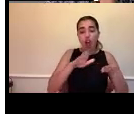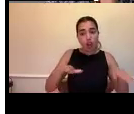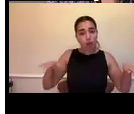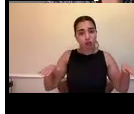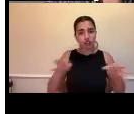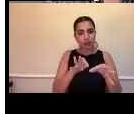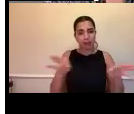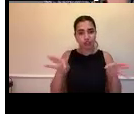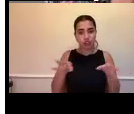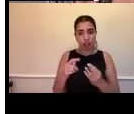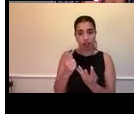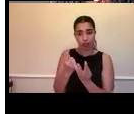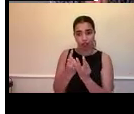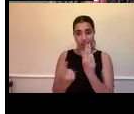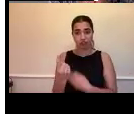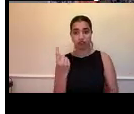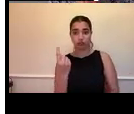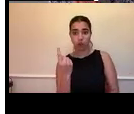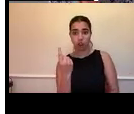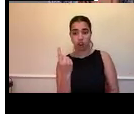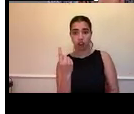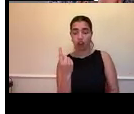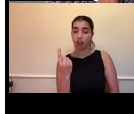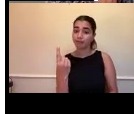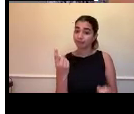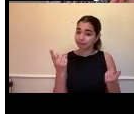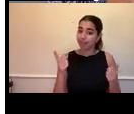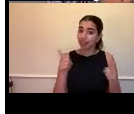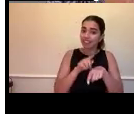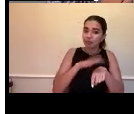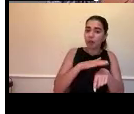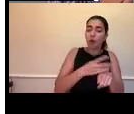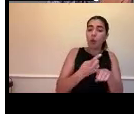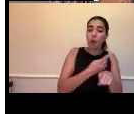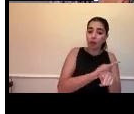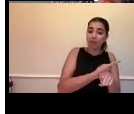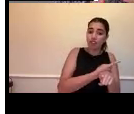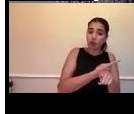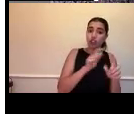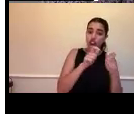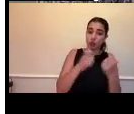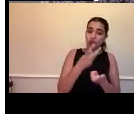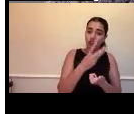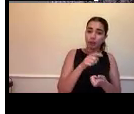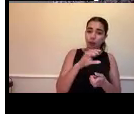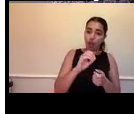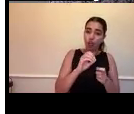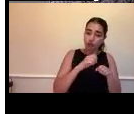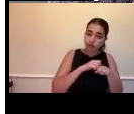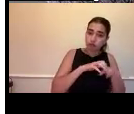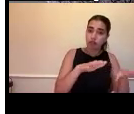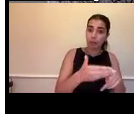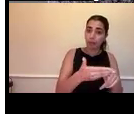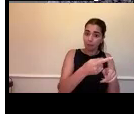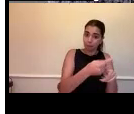that's one. Coincidentally, the week before we published the Doughnut 3.0 results, Earth system scientists in the